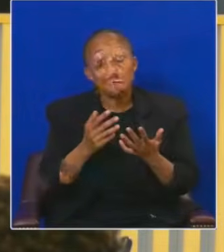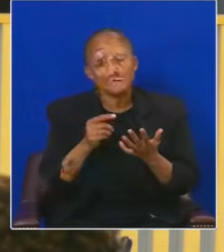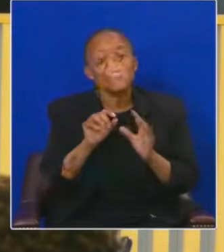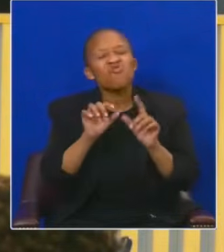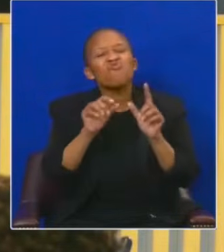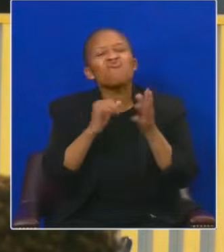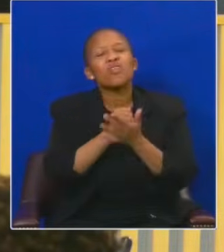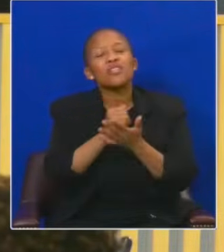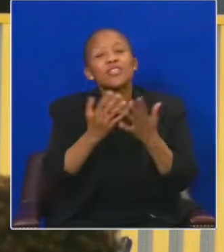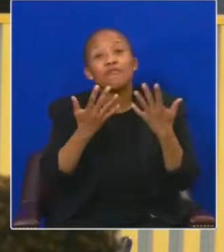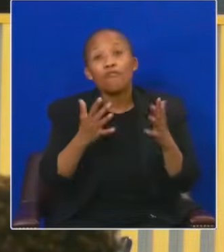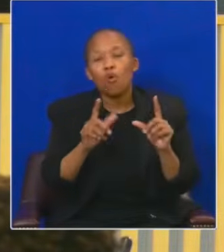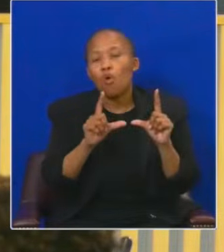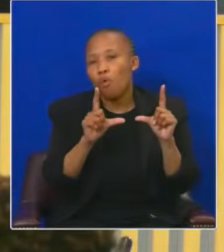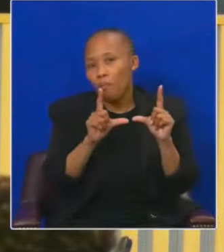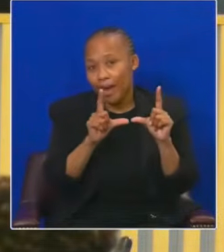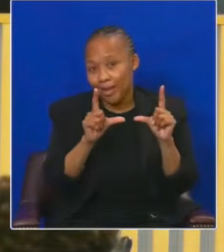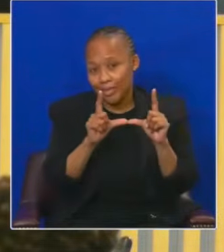the previous